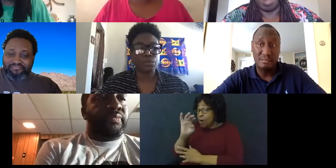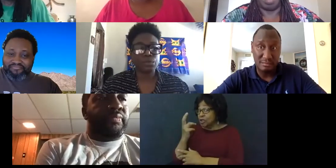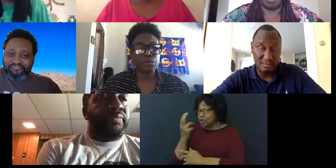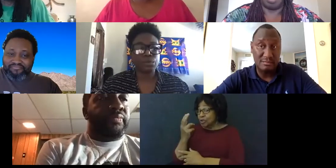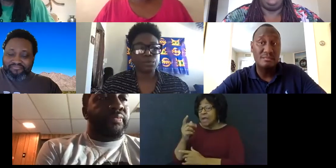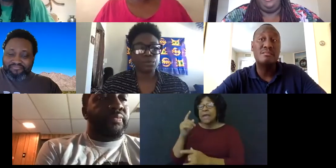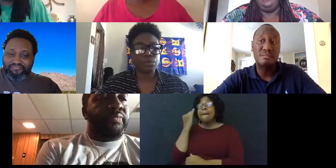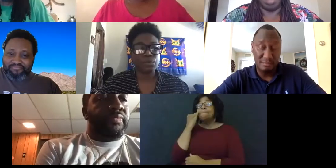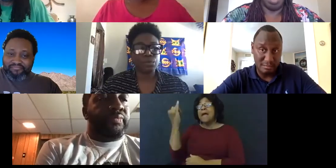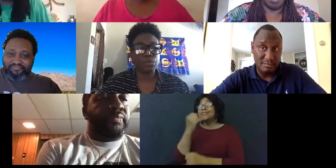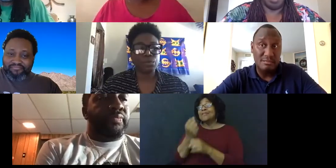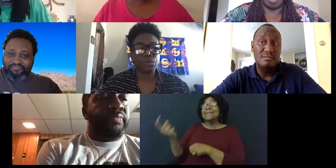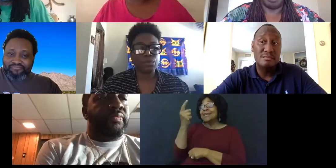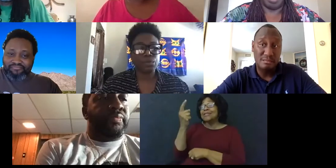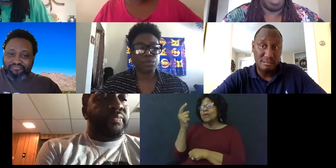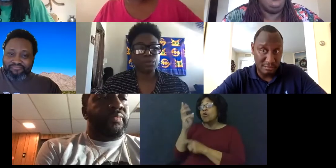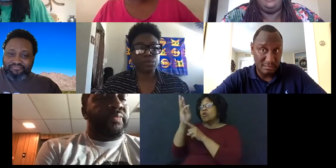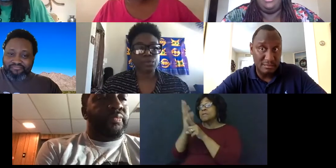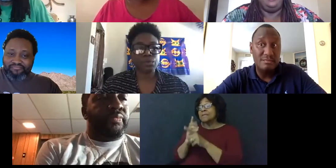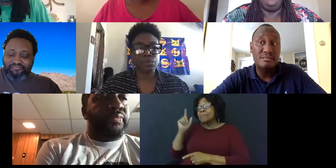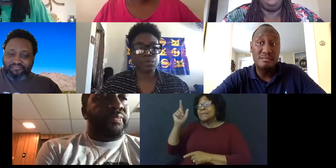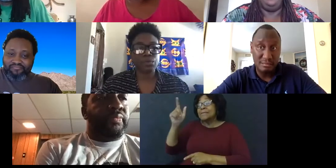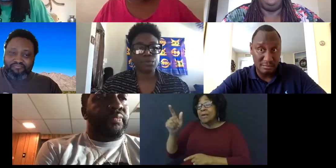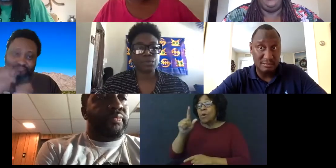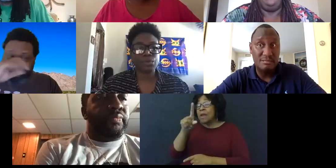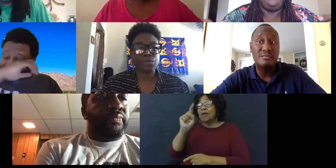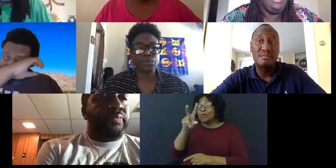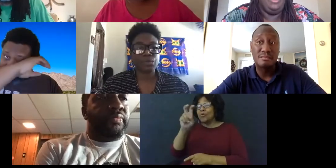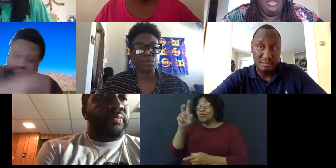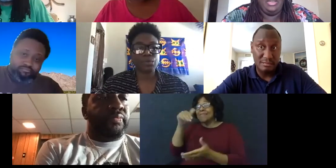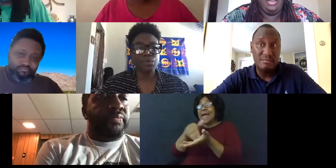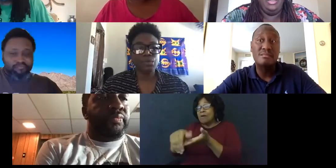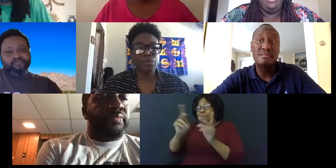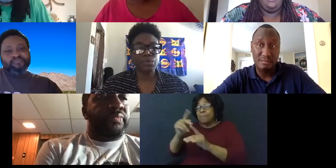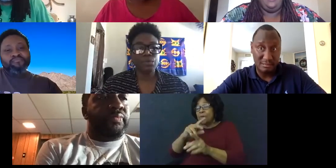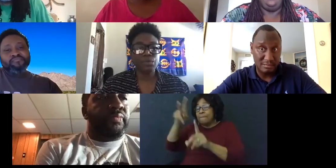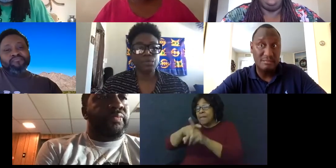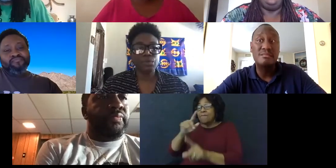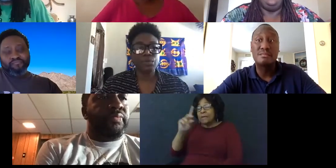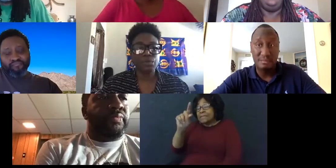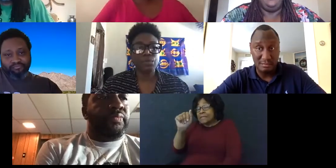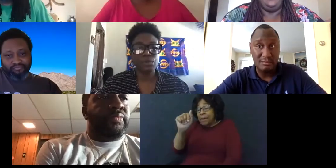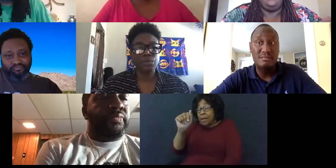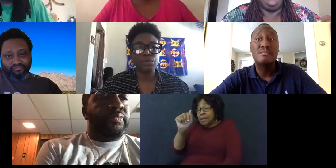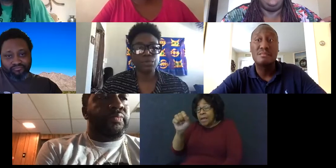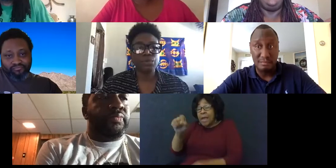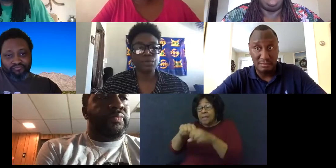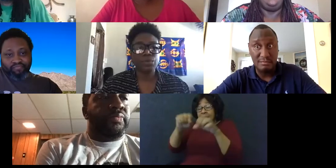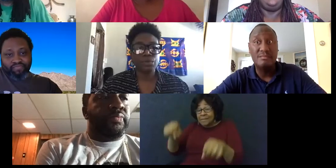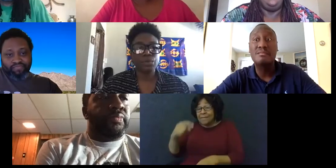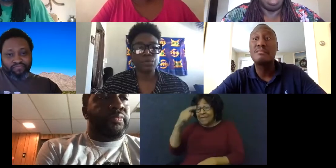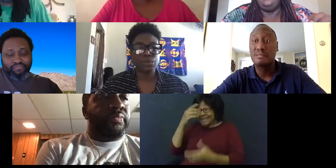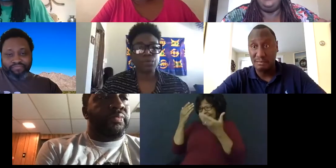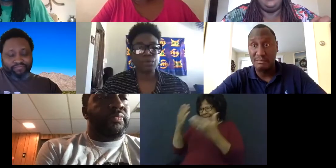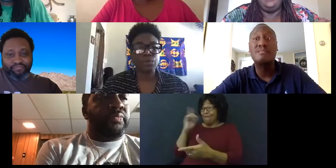next year or in 6 months, when hundreds of thousands of people are applying for disability and the system that they think